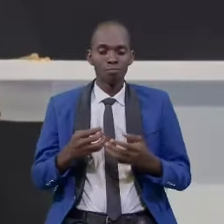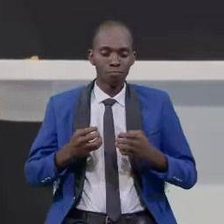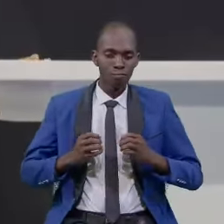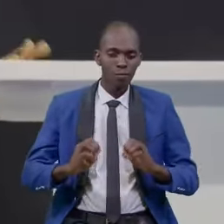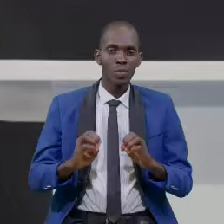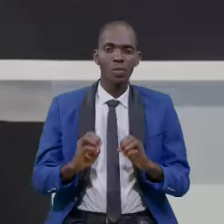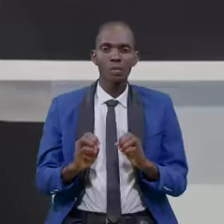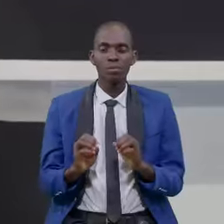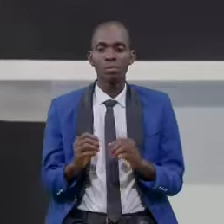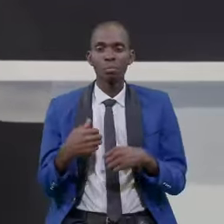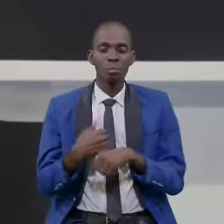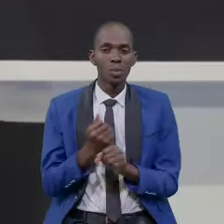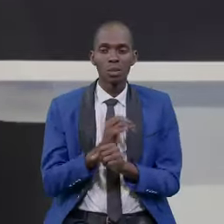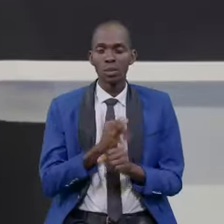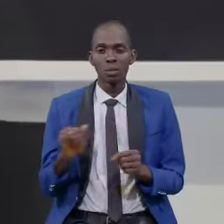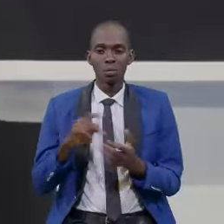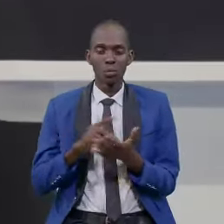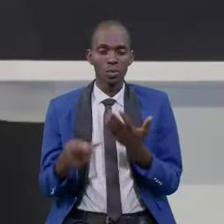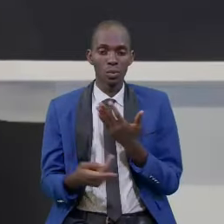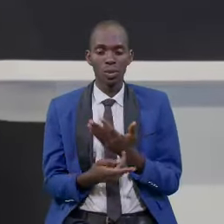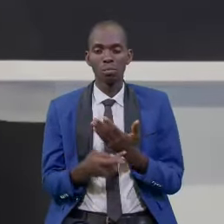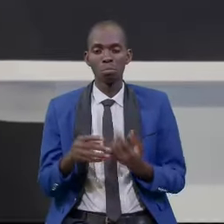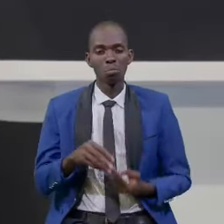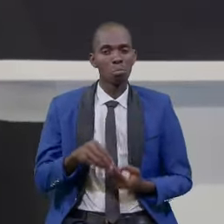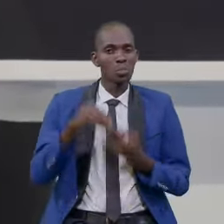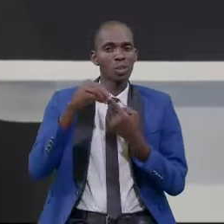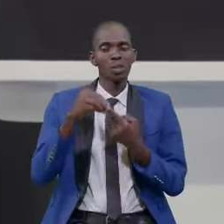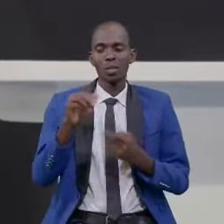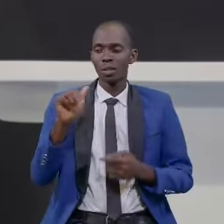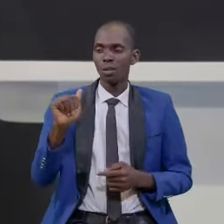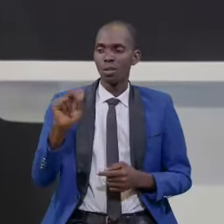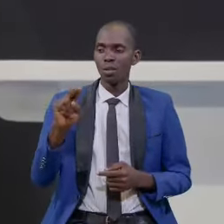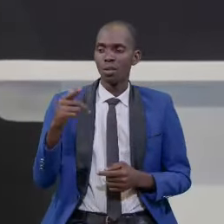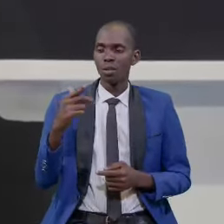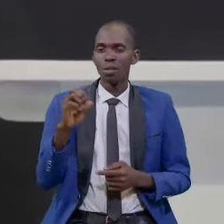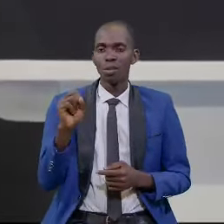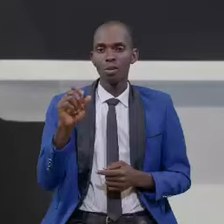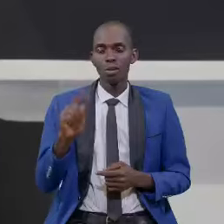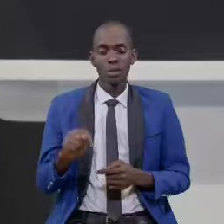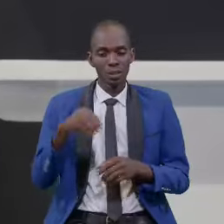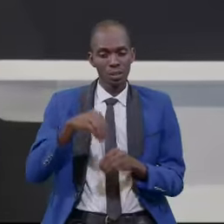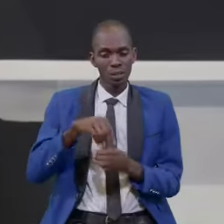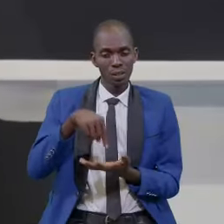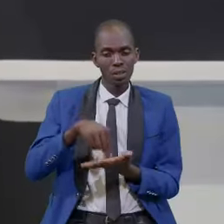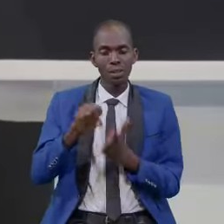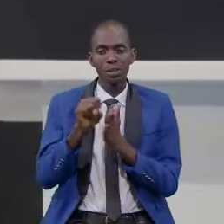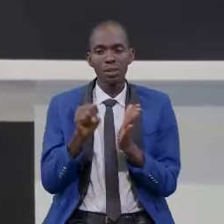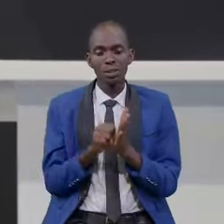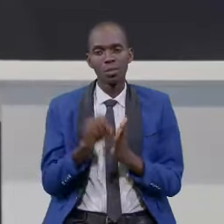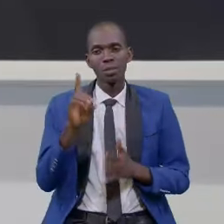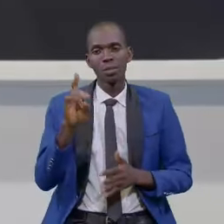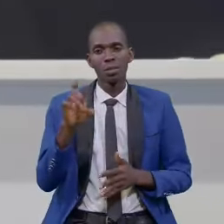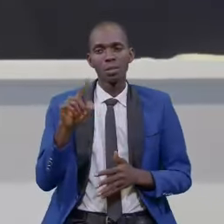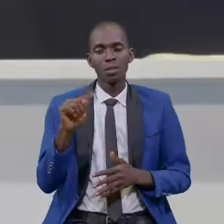GCK, special August in Delta State here, I believe that